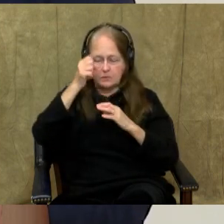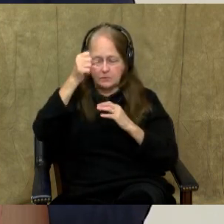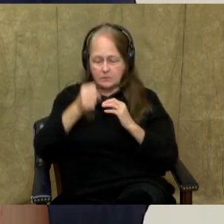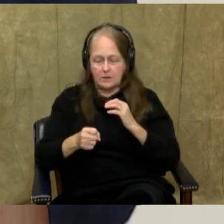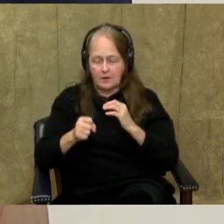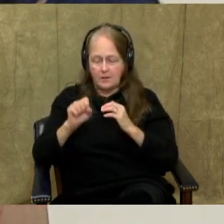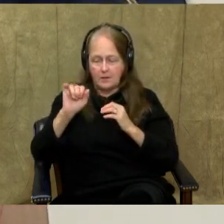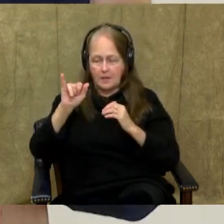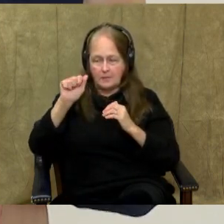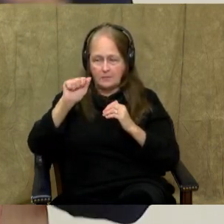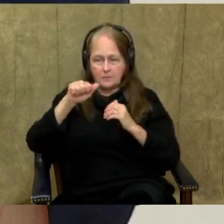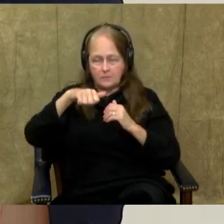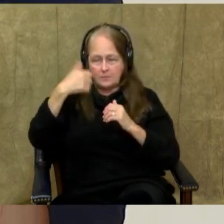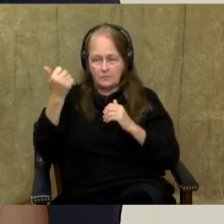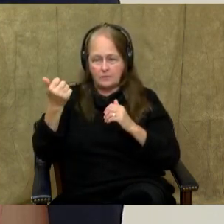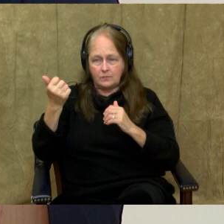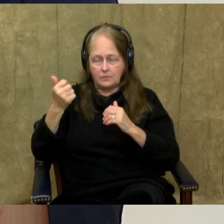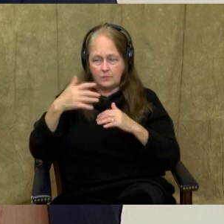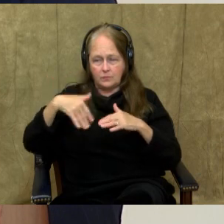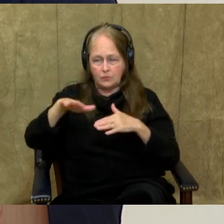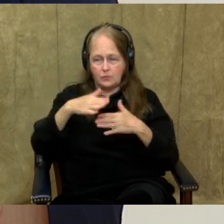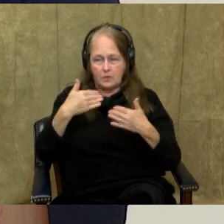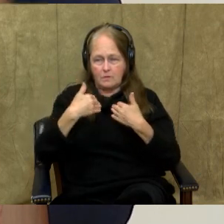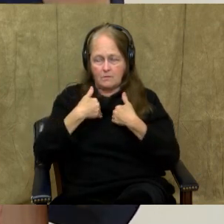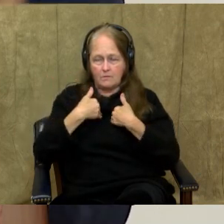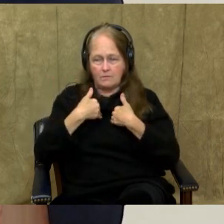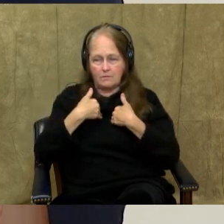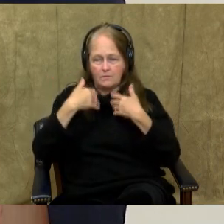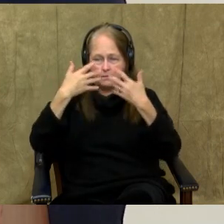Southeast Asia and any other region of the world that we haven't